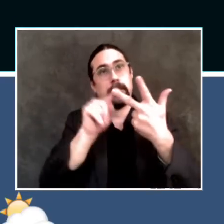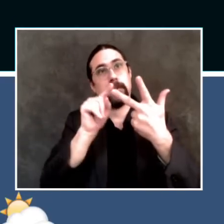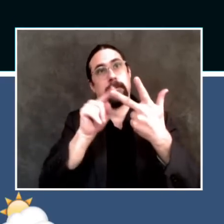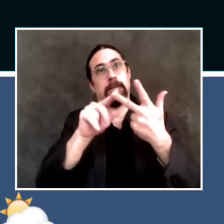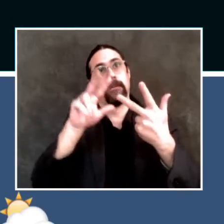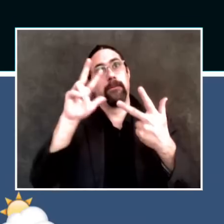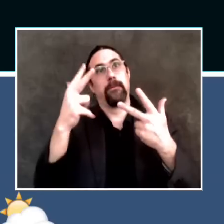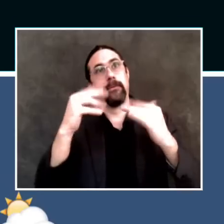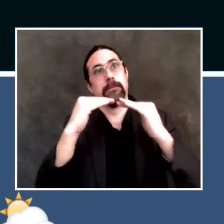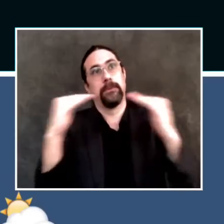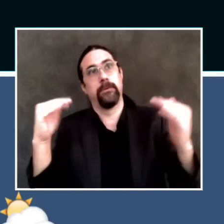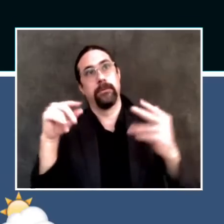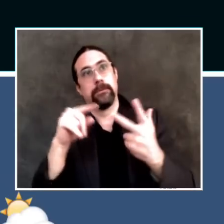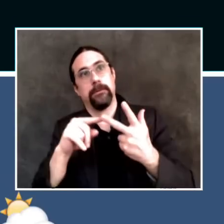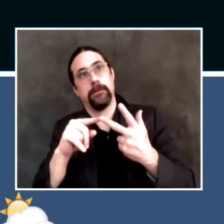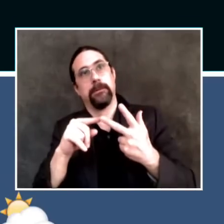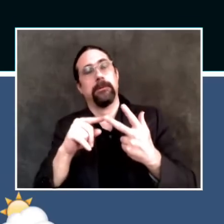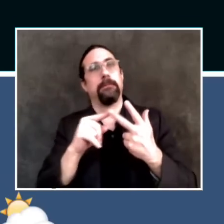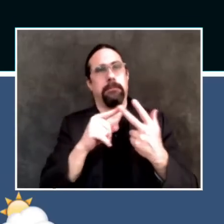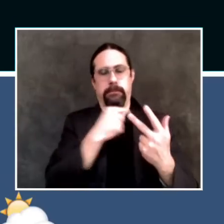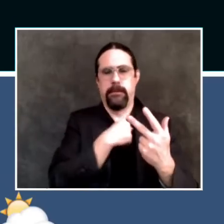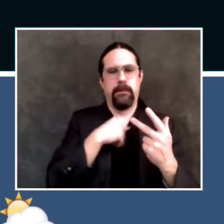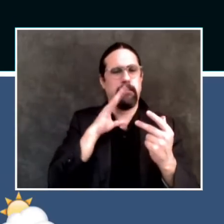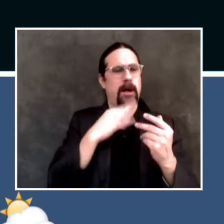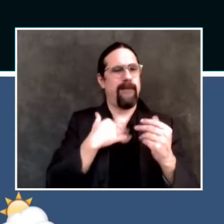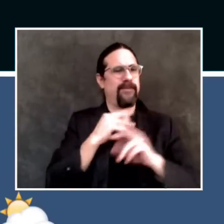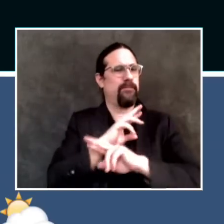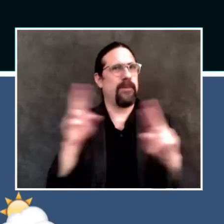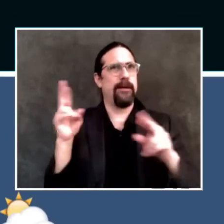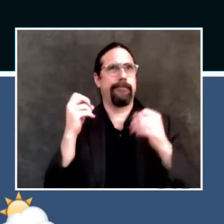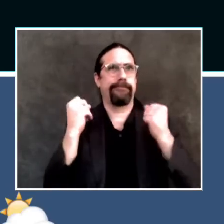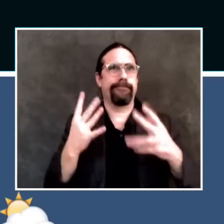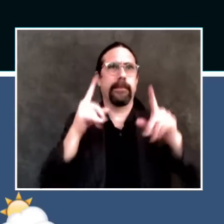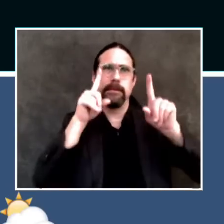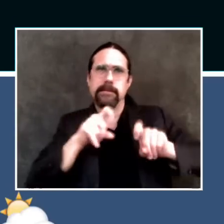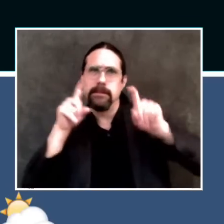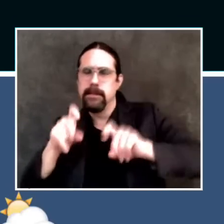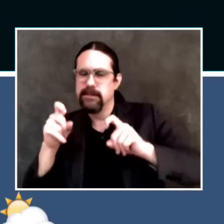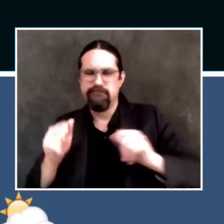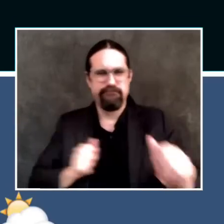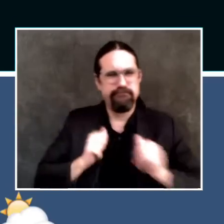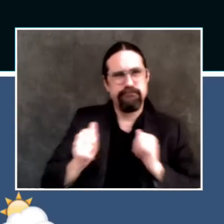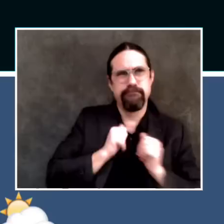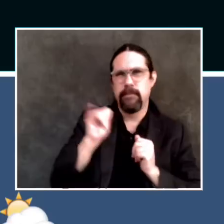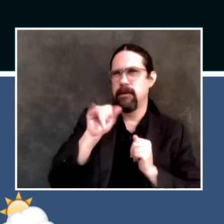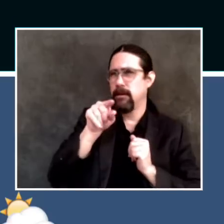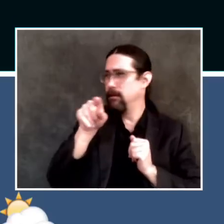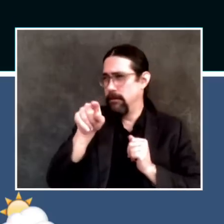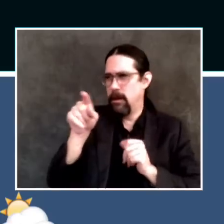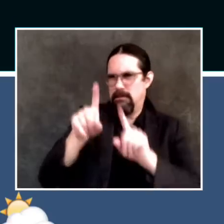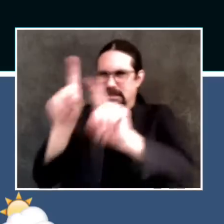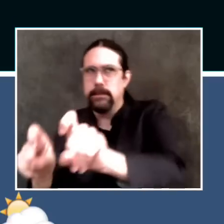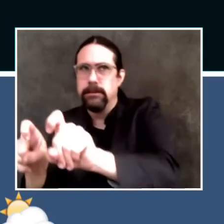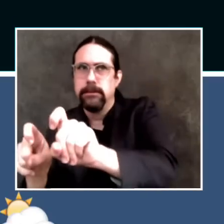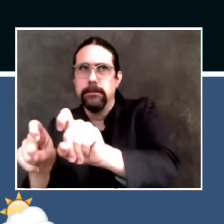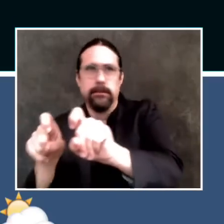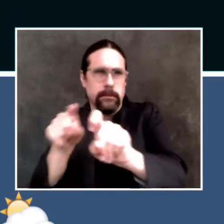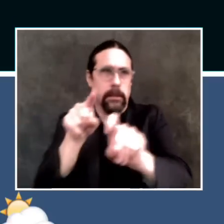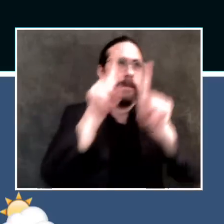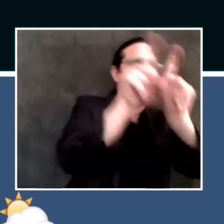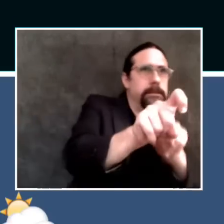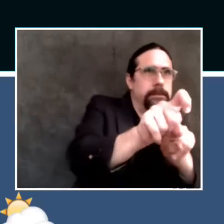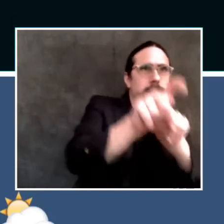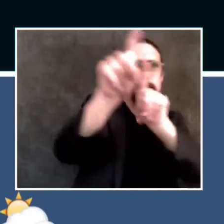very aggressive testing approach, and it is very, very much focused on a lot of